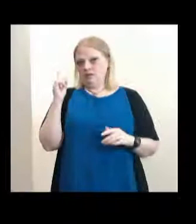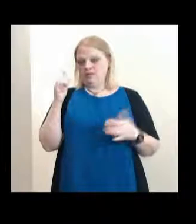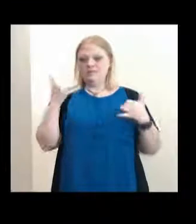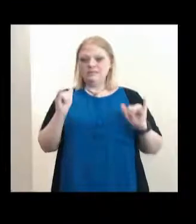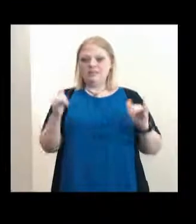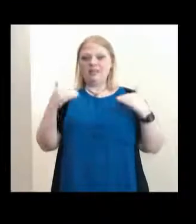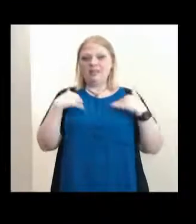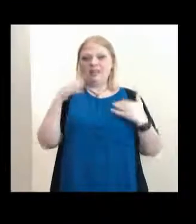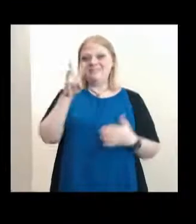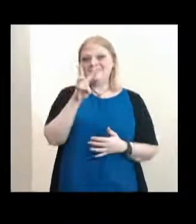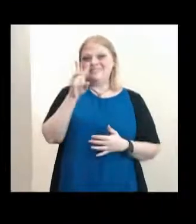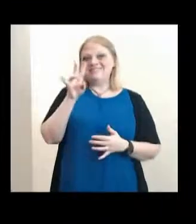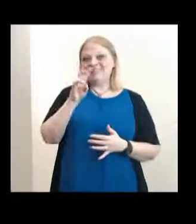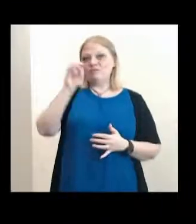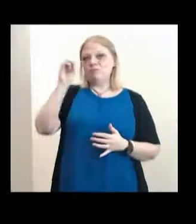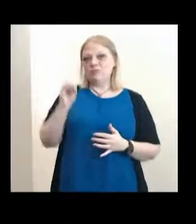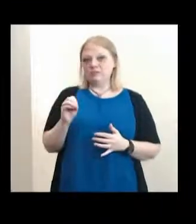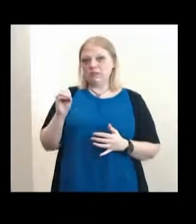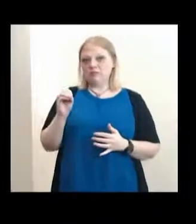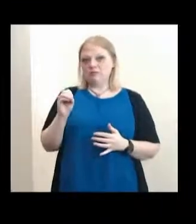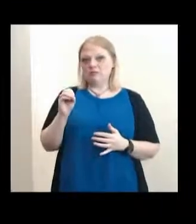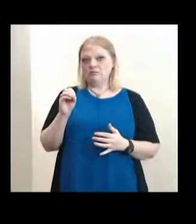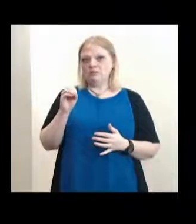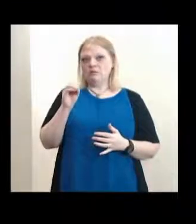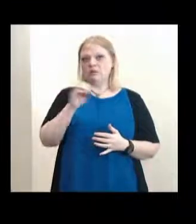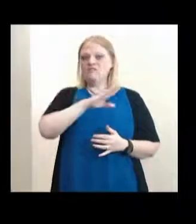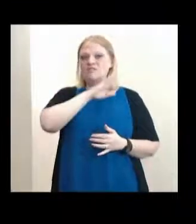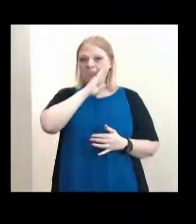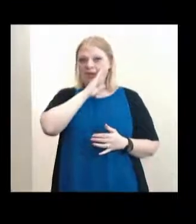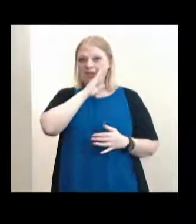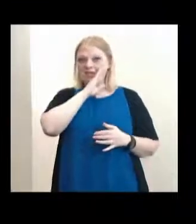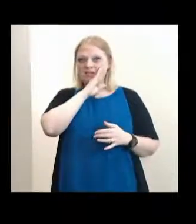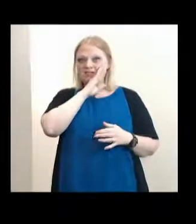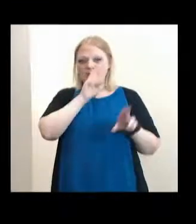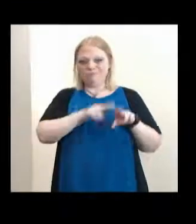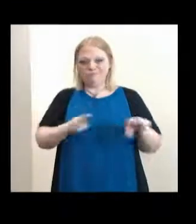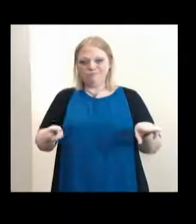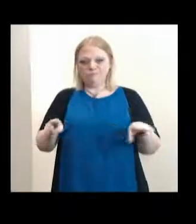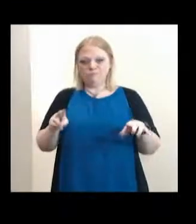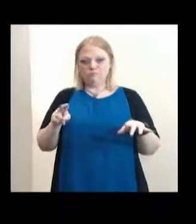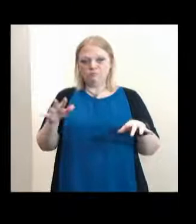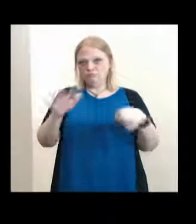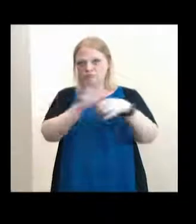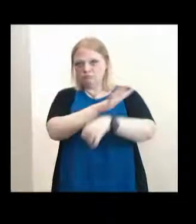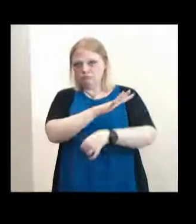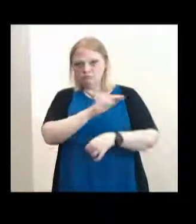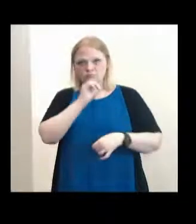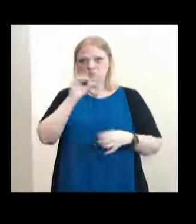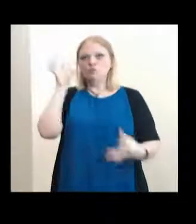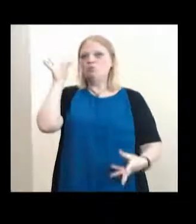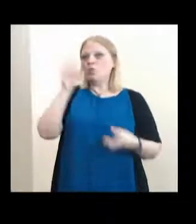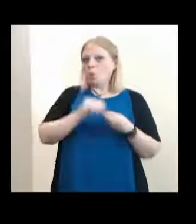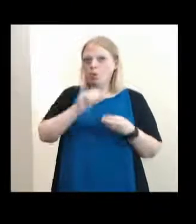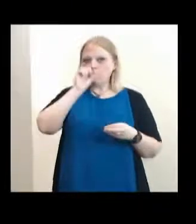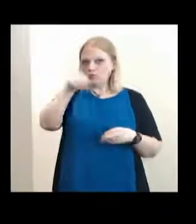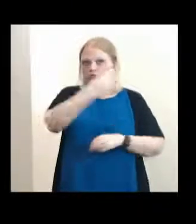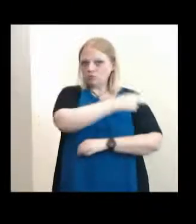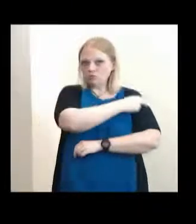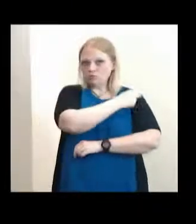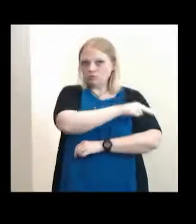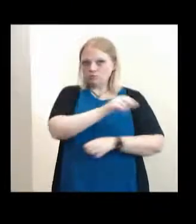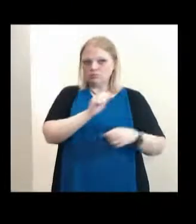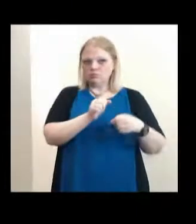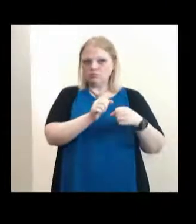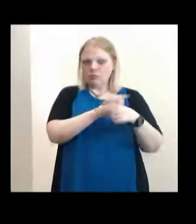have 67% of Erie County beds occupied, that is total beds, it is not just with COVID patients, we have